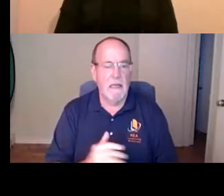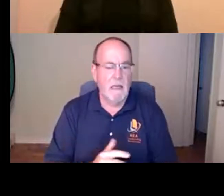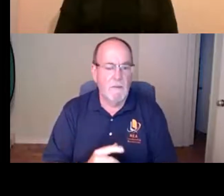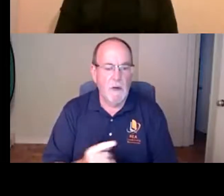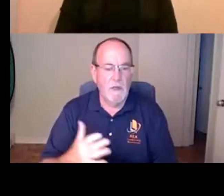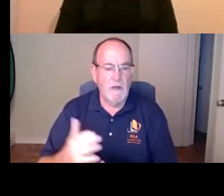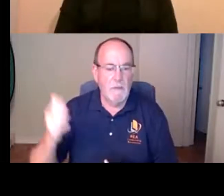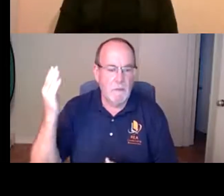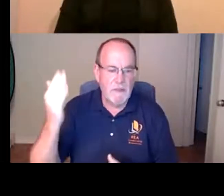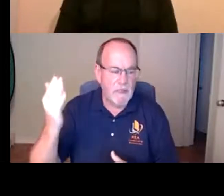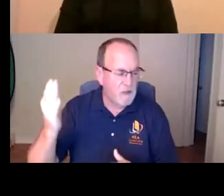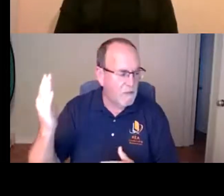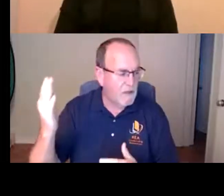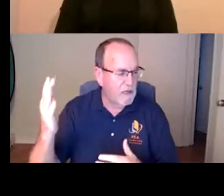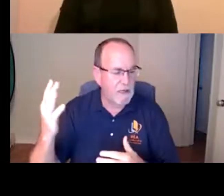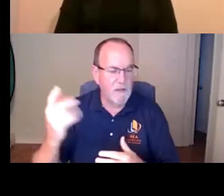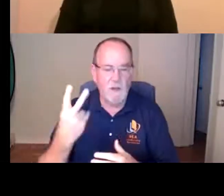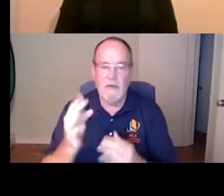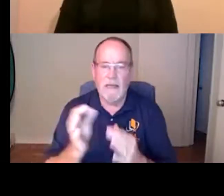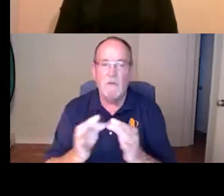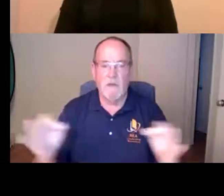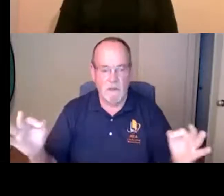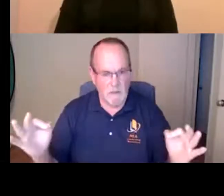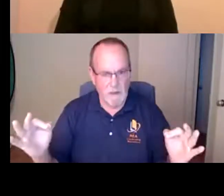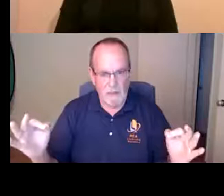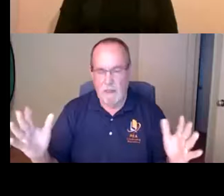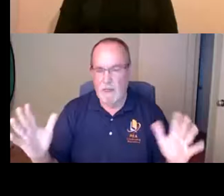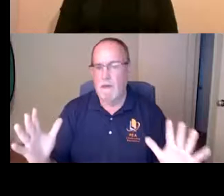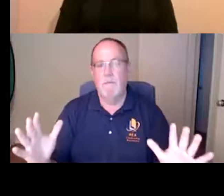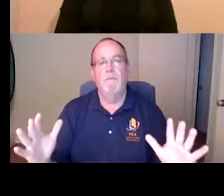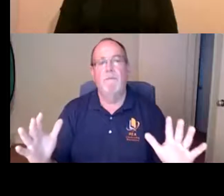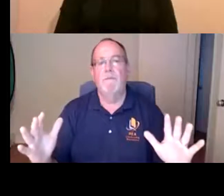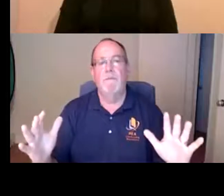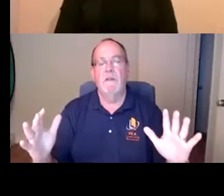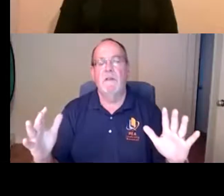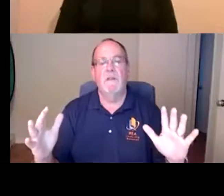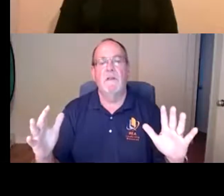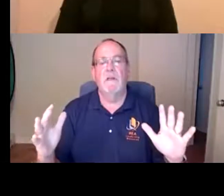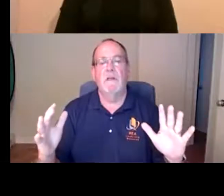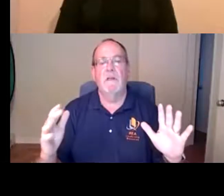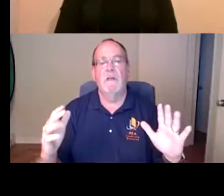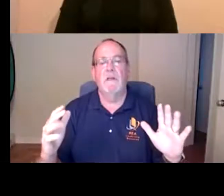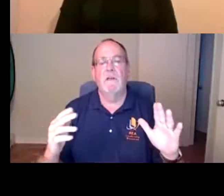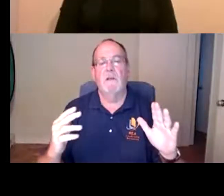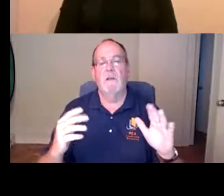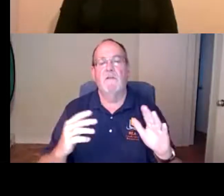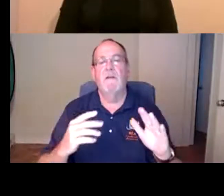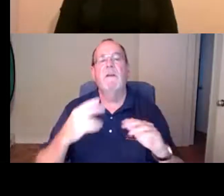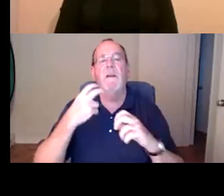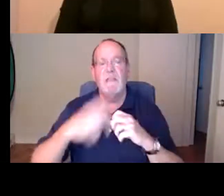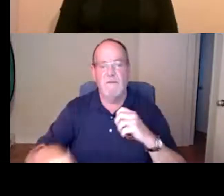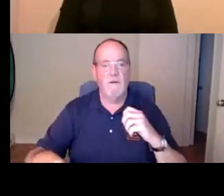that. But when you're going to be presenting something in two languages, um, it's